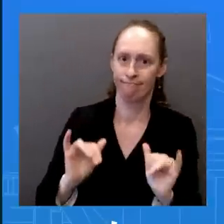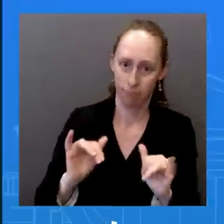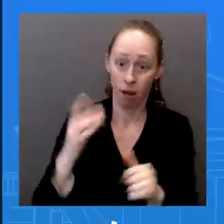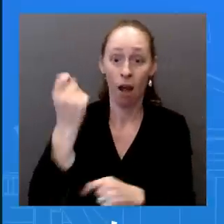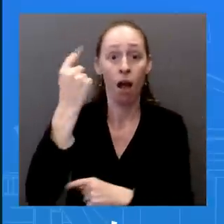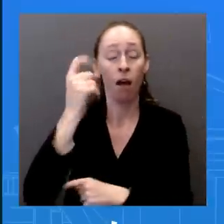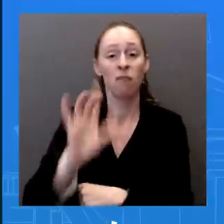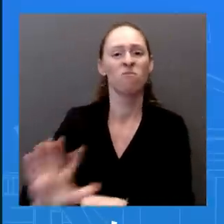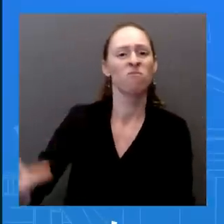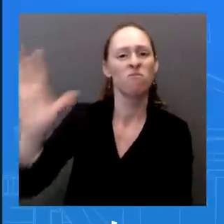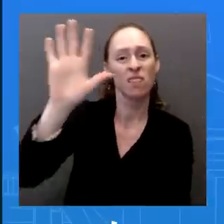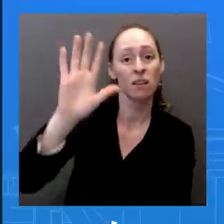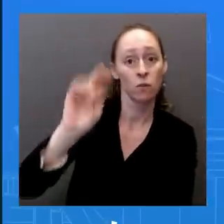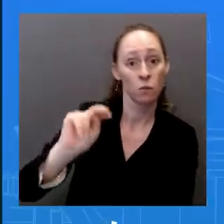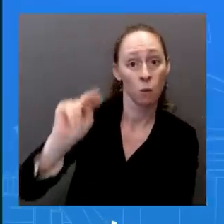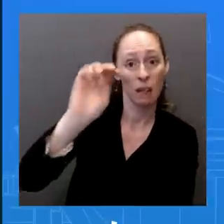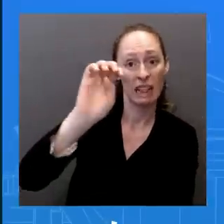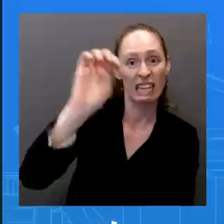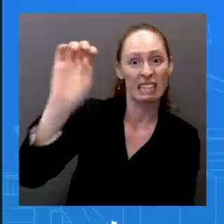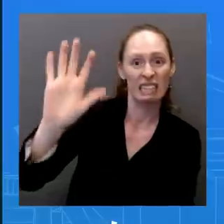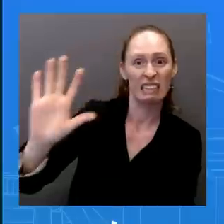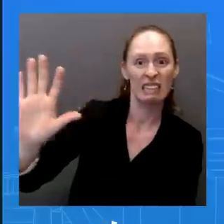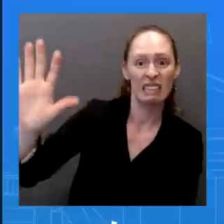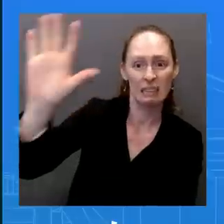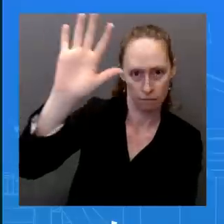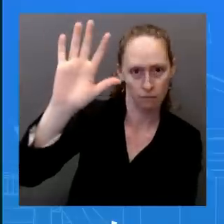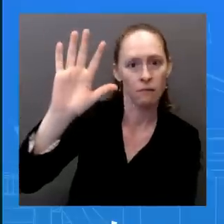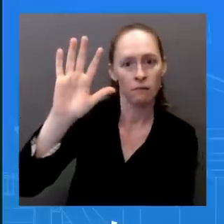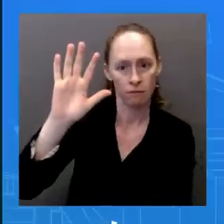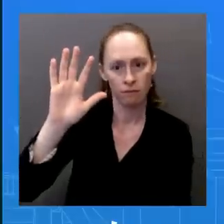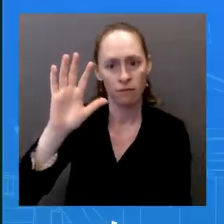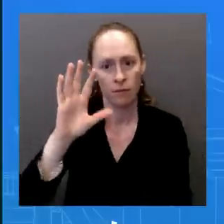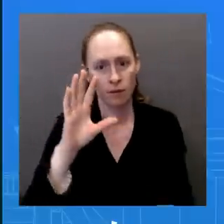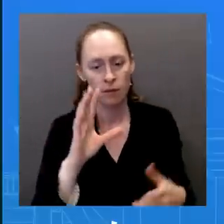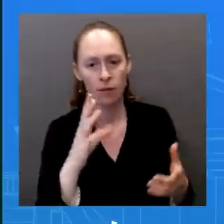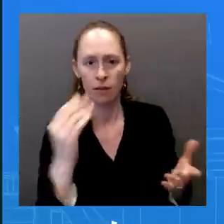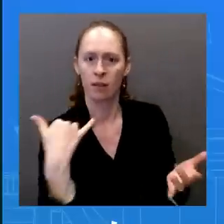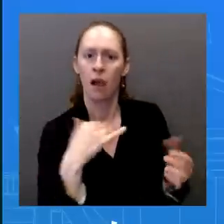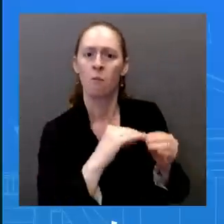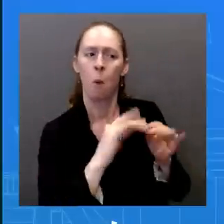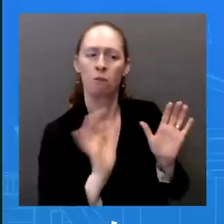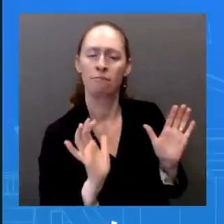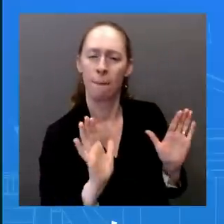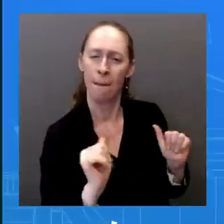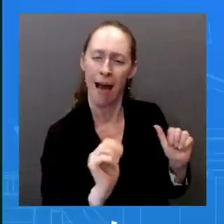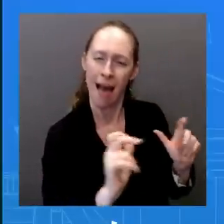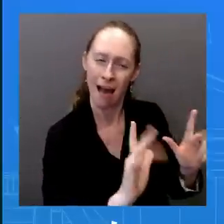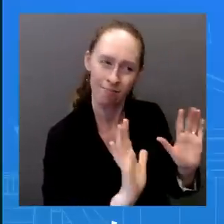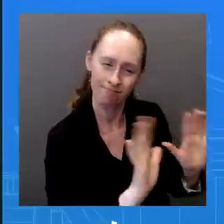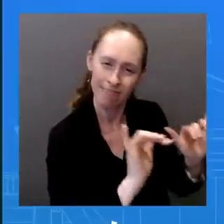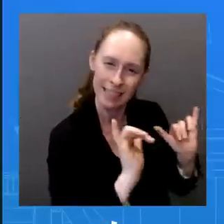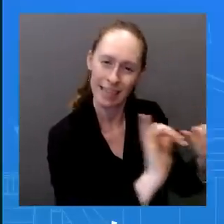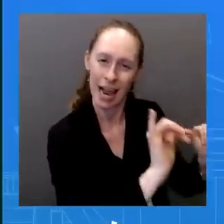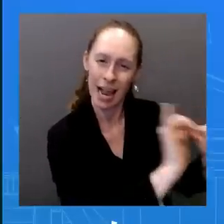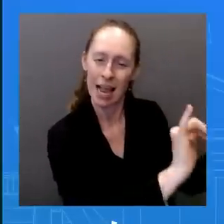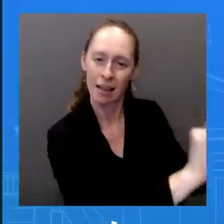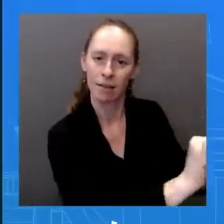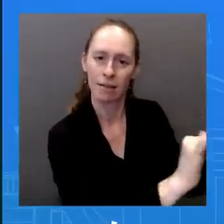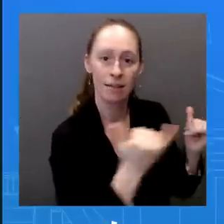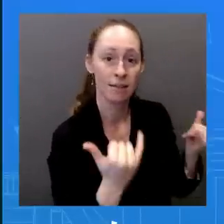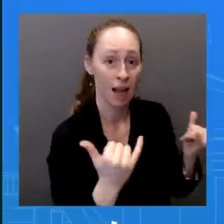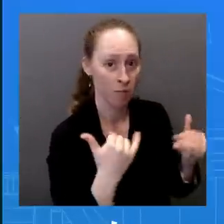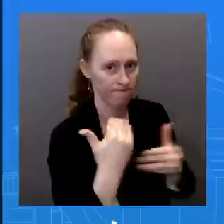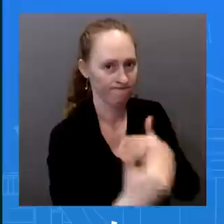previously occupied Russian territory around the country. The bottom line is that Russia is throwing together sham referendums